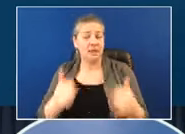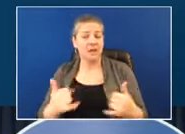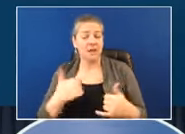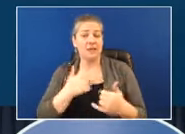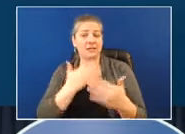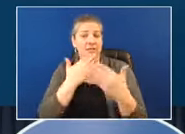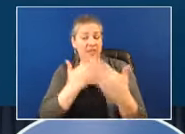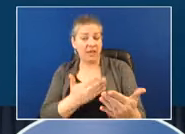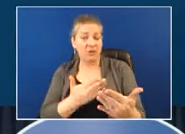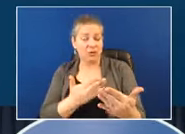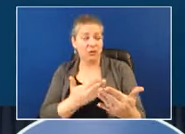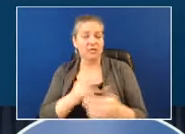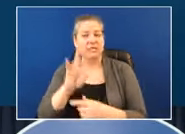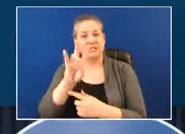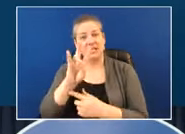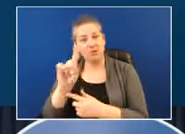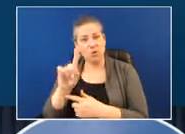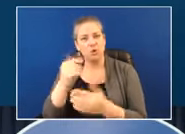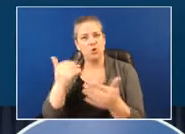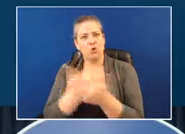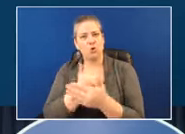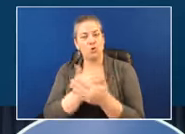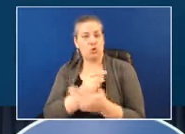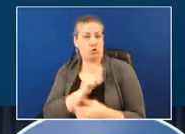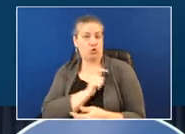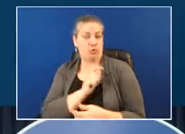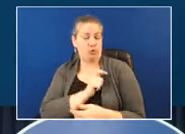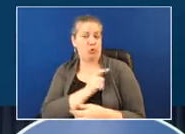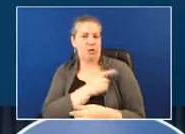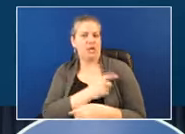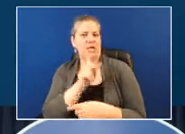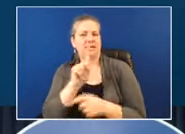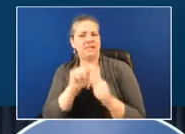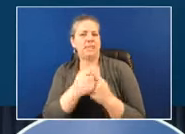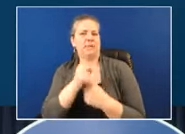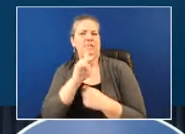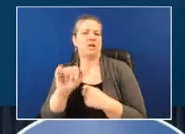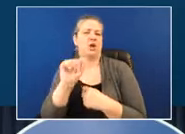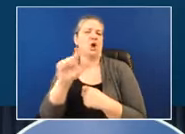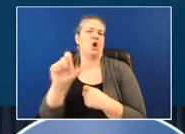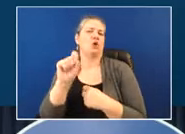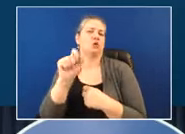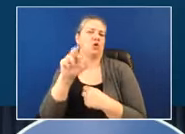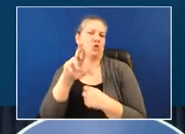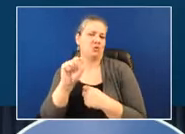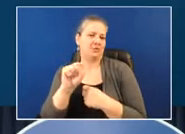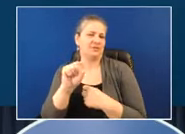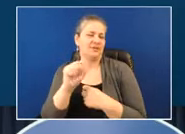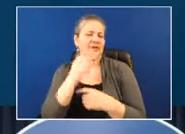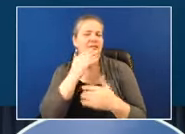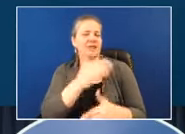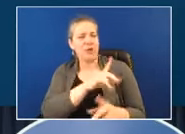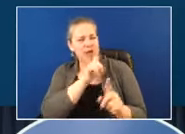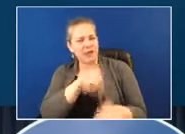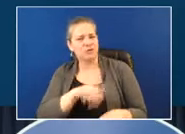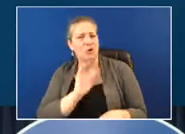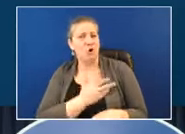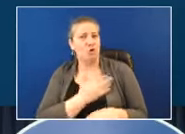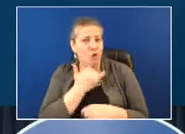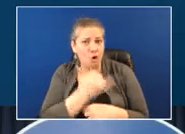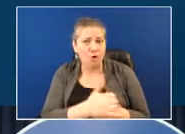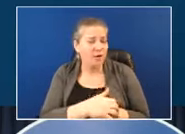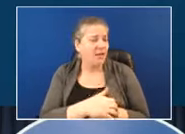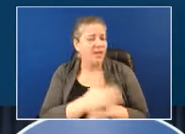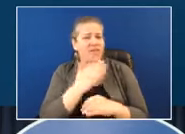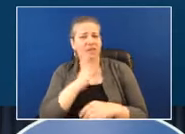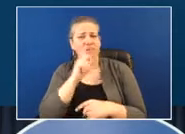these 71 new troopers for being our Team Kentucky All-Stars. Thank you for answering the call. Thank you for enduring the 24 weeks. Thank